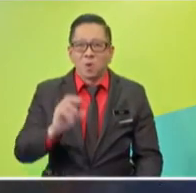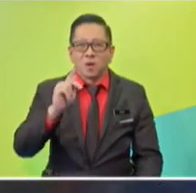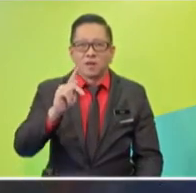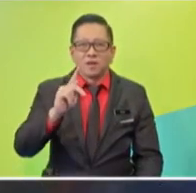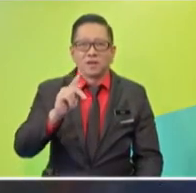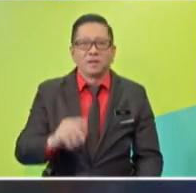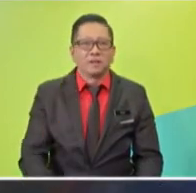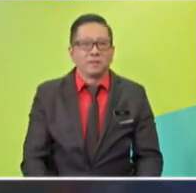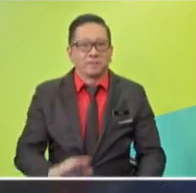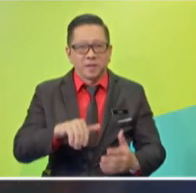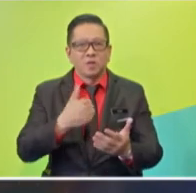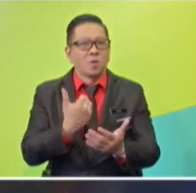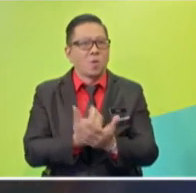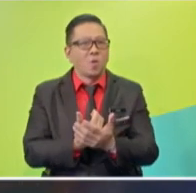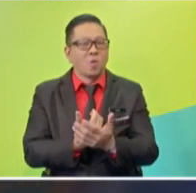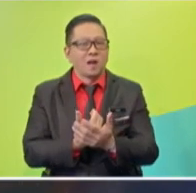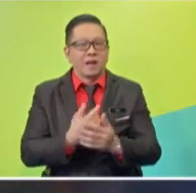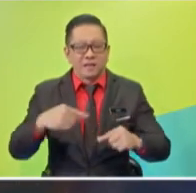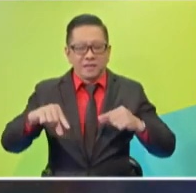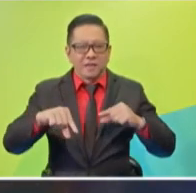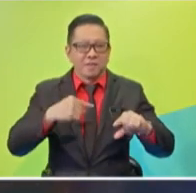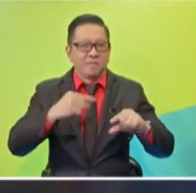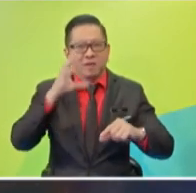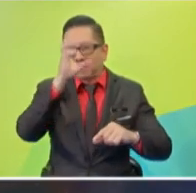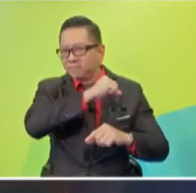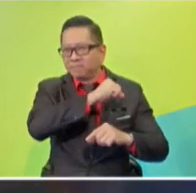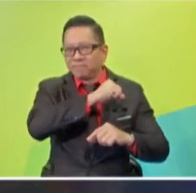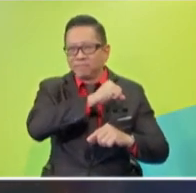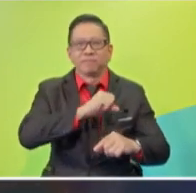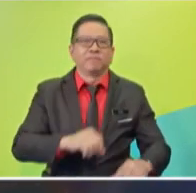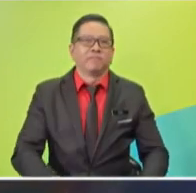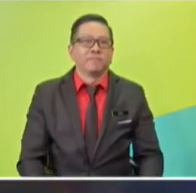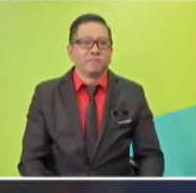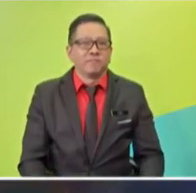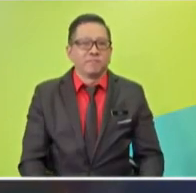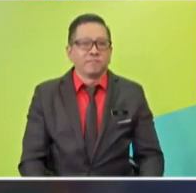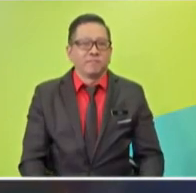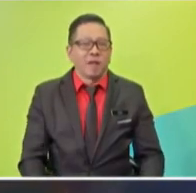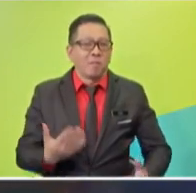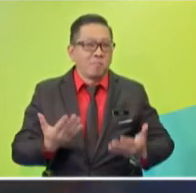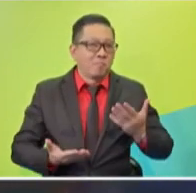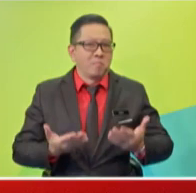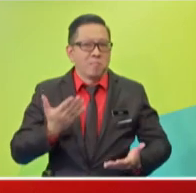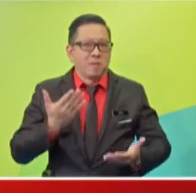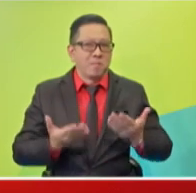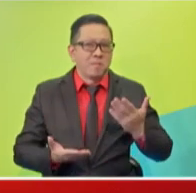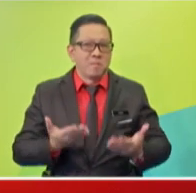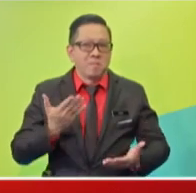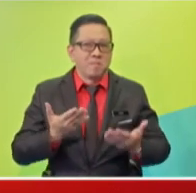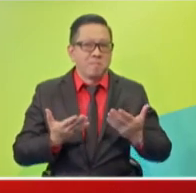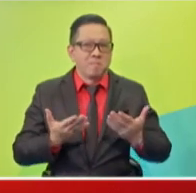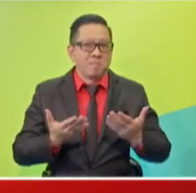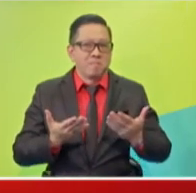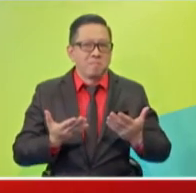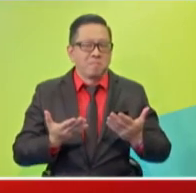I guess that's all for this guessing game activity. Mr. Haikal, as we've seen here, perhaps Ninzi and Haris would get another